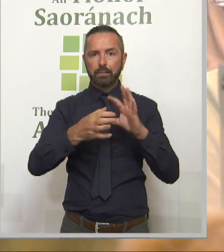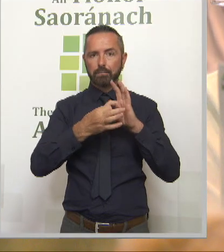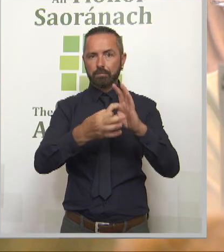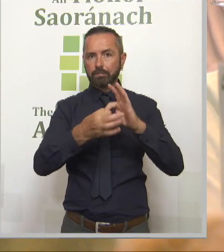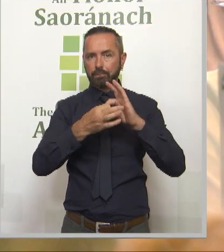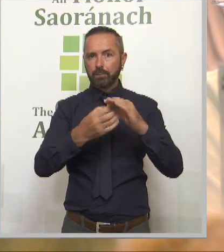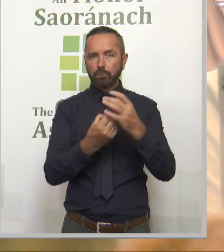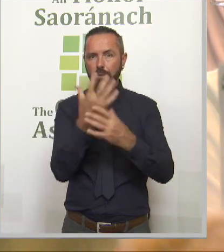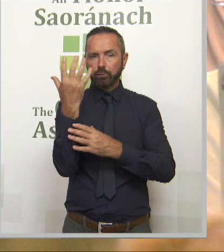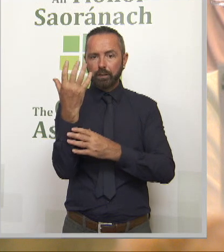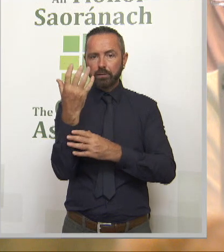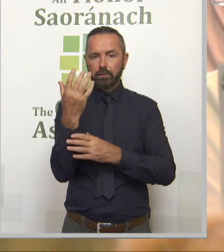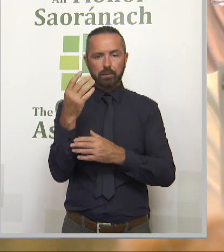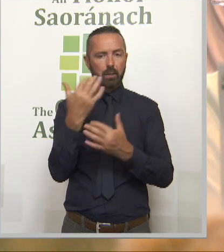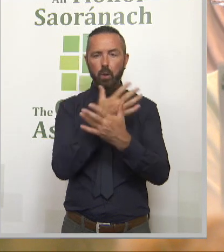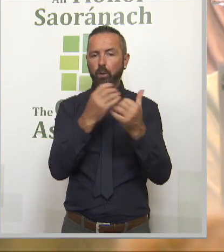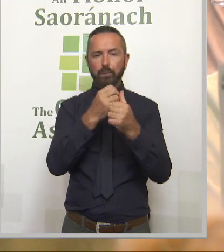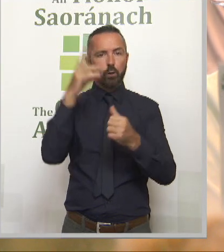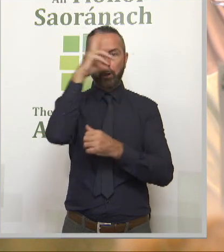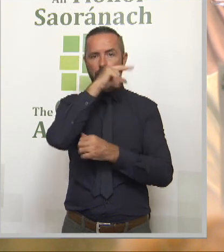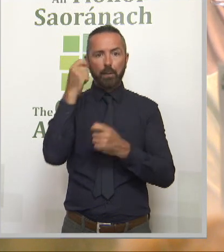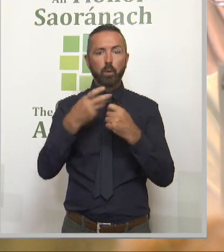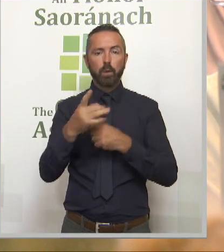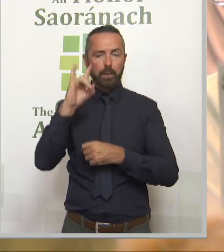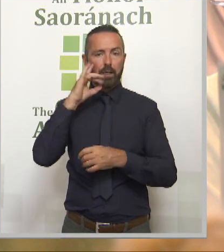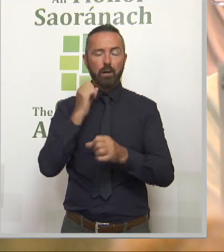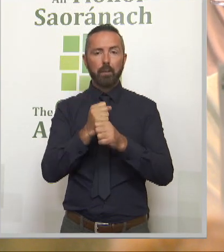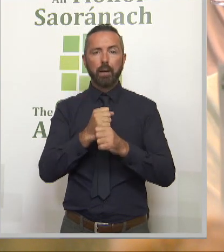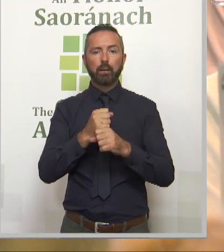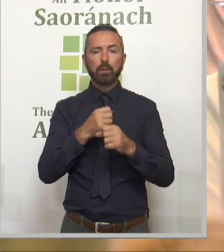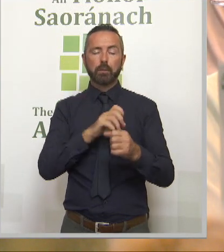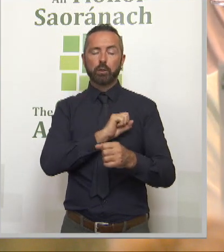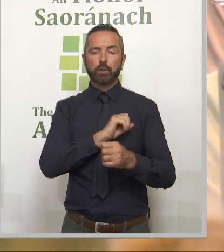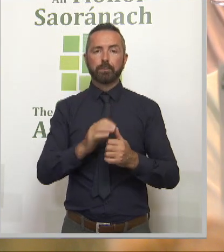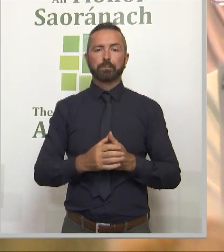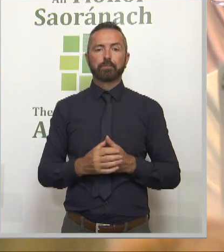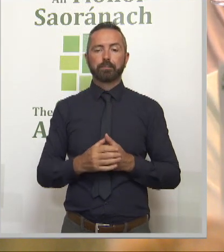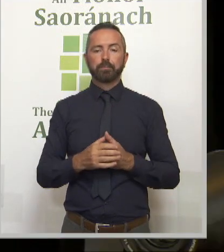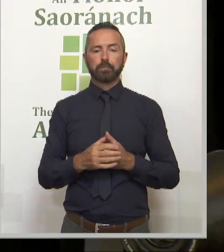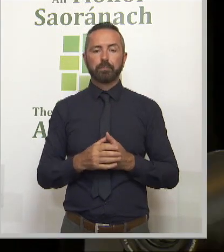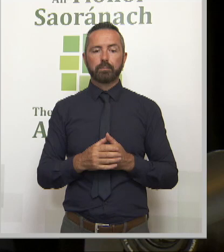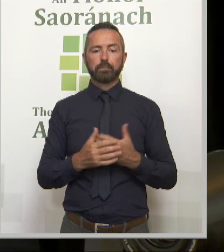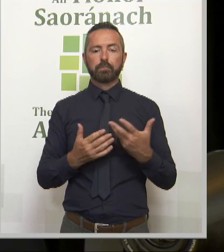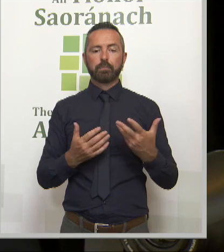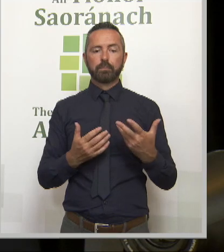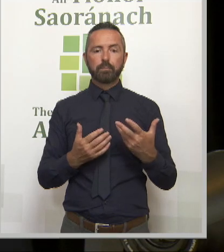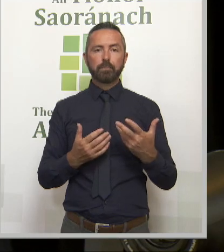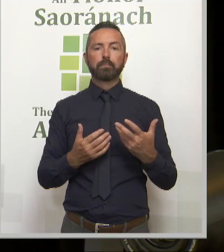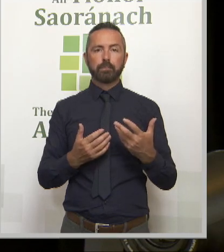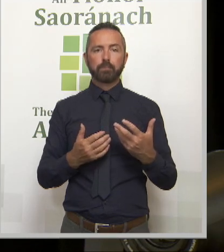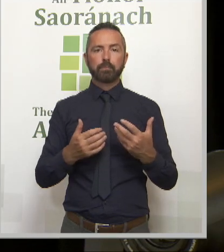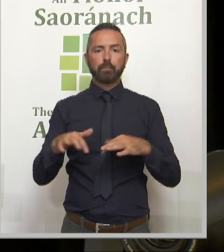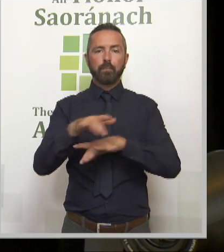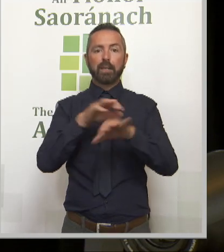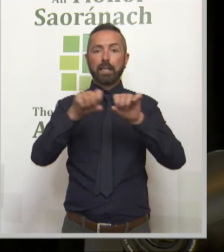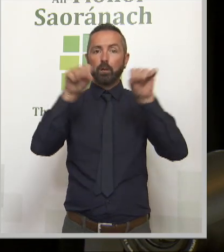areas, for example, and there are many other examples which we're going to hear something about, I'm sure. So, as such, although our ecosystems